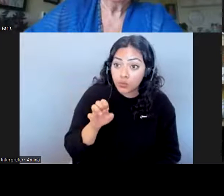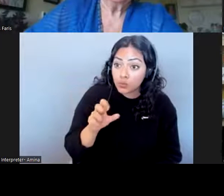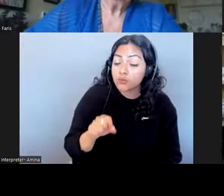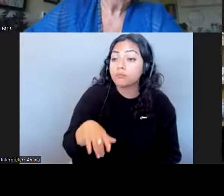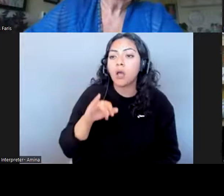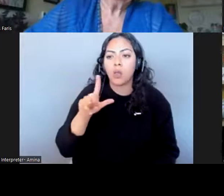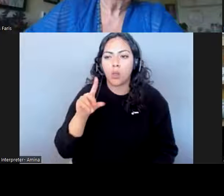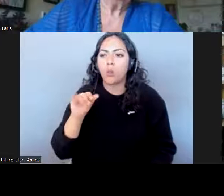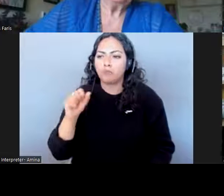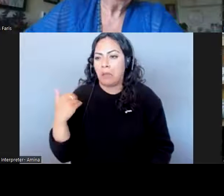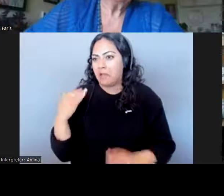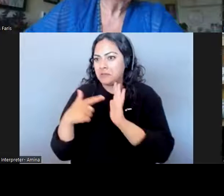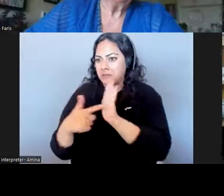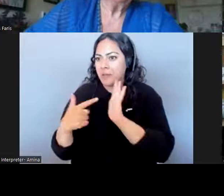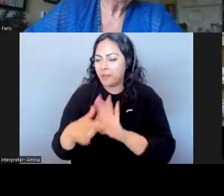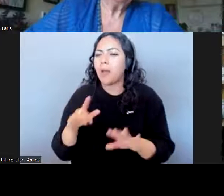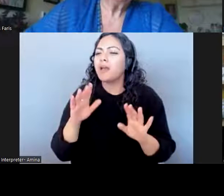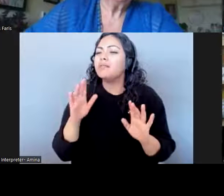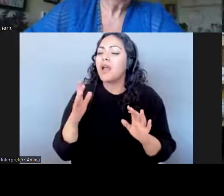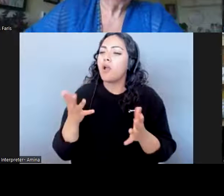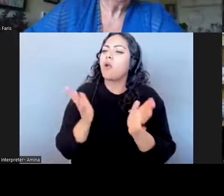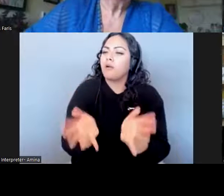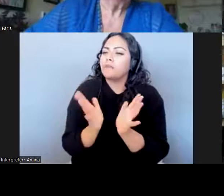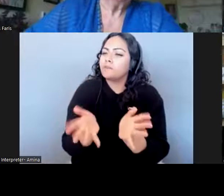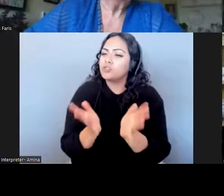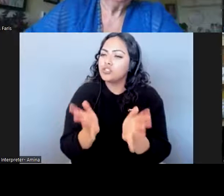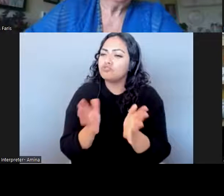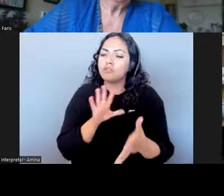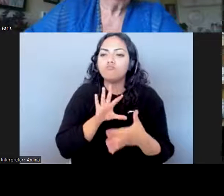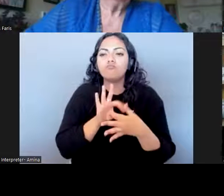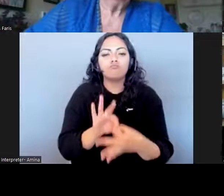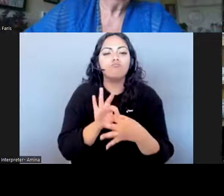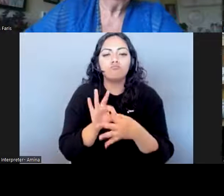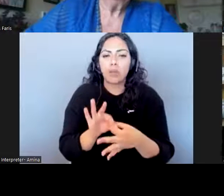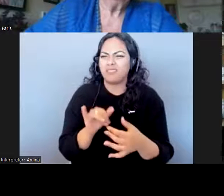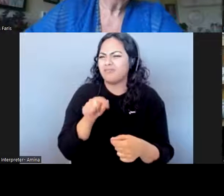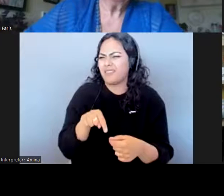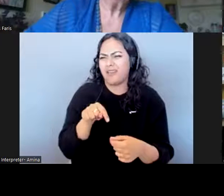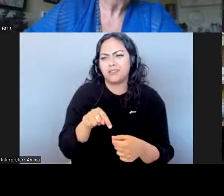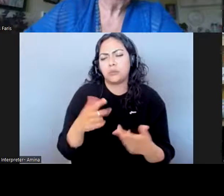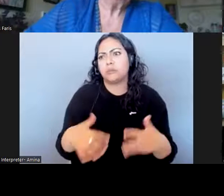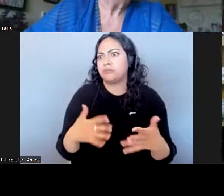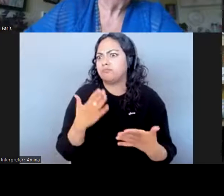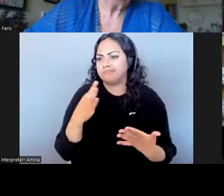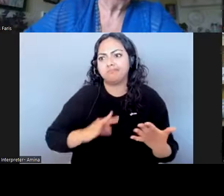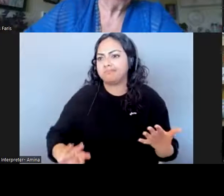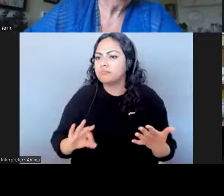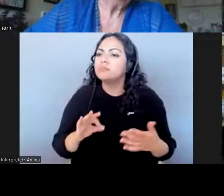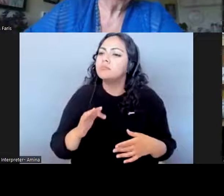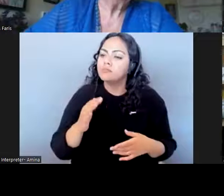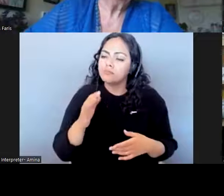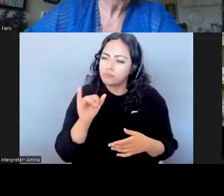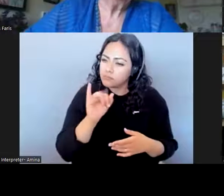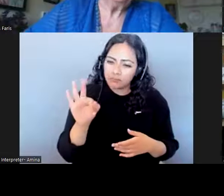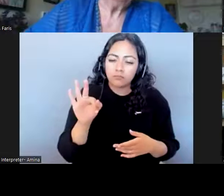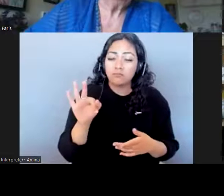or more, but there's a magic of conversation and connection. And I think if you talk to people that you don't even have